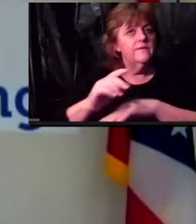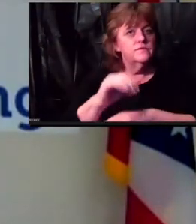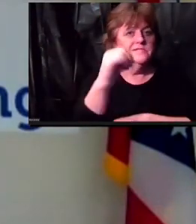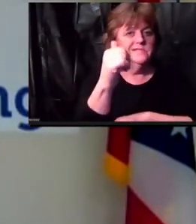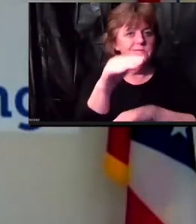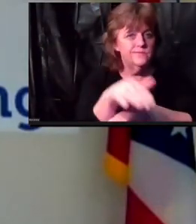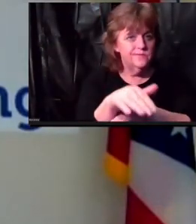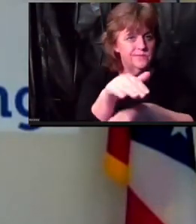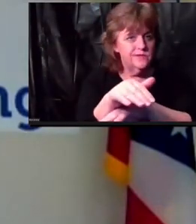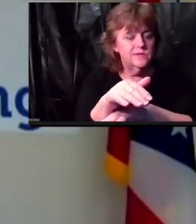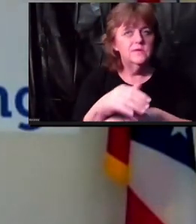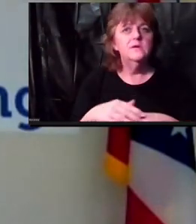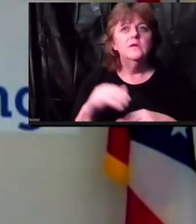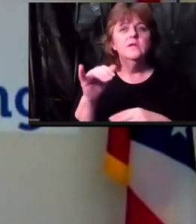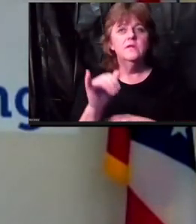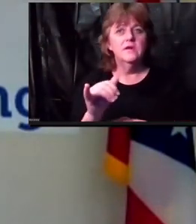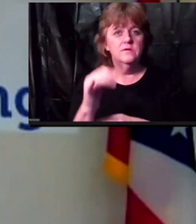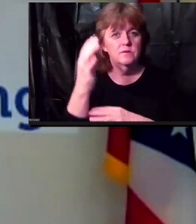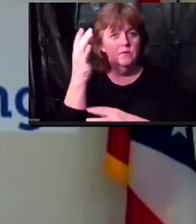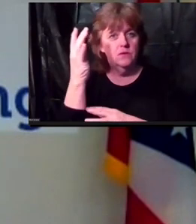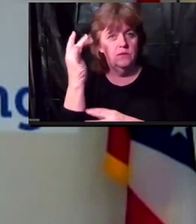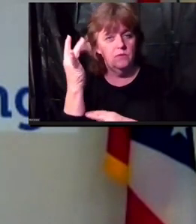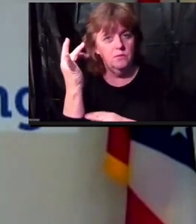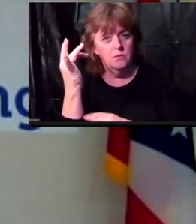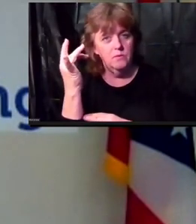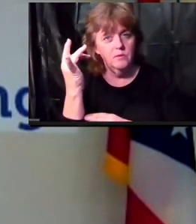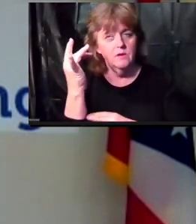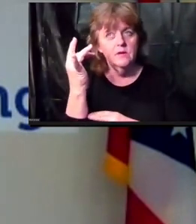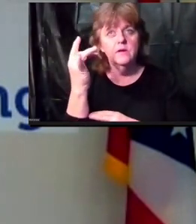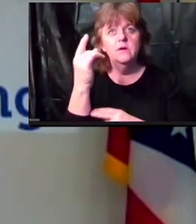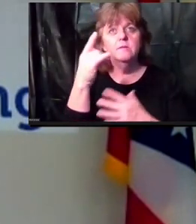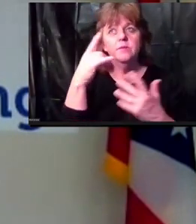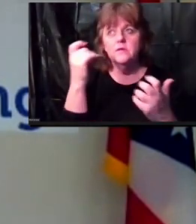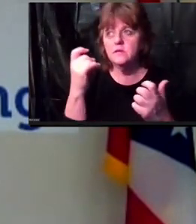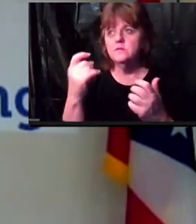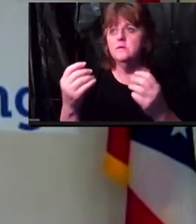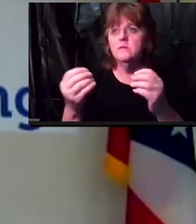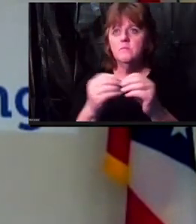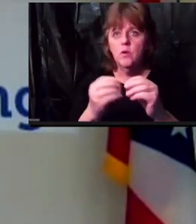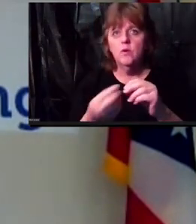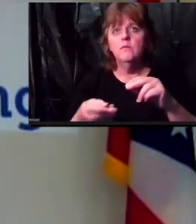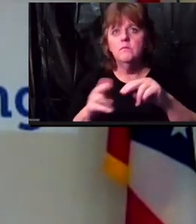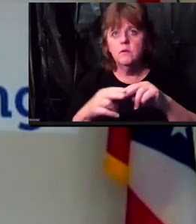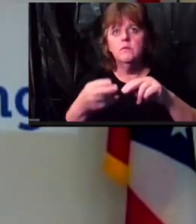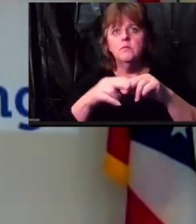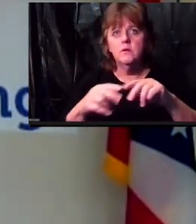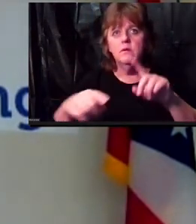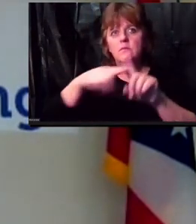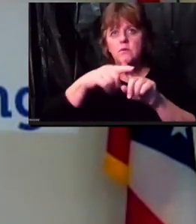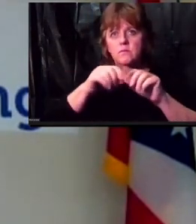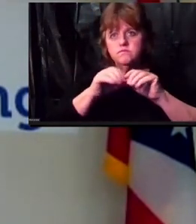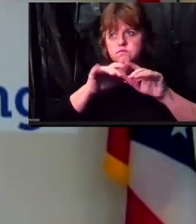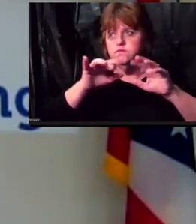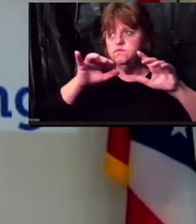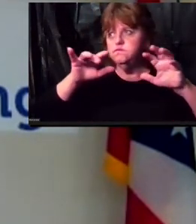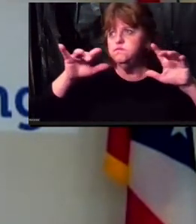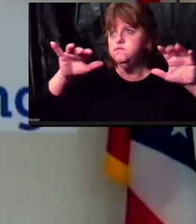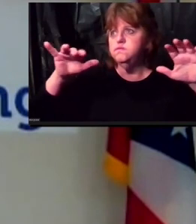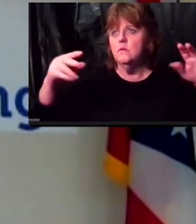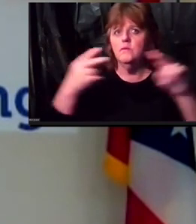is a direct action on the data that we're seeing as what are the super spreading sites and